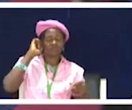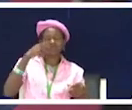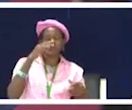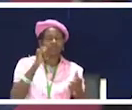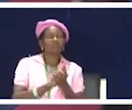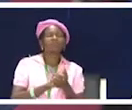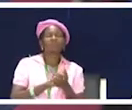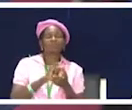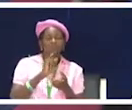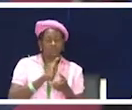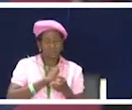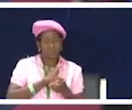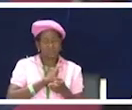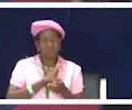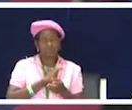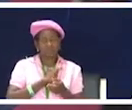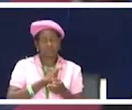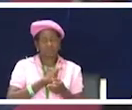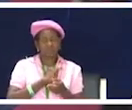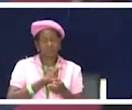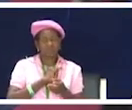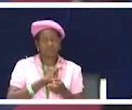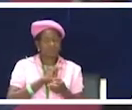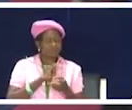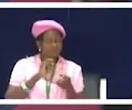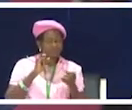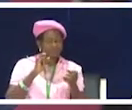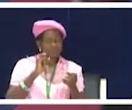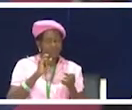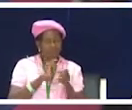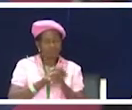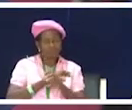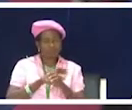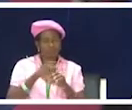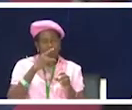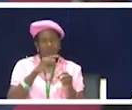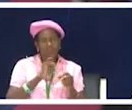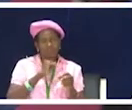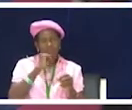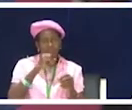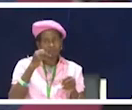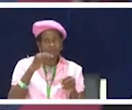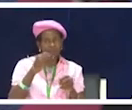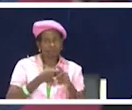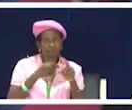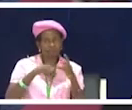I am not sent but unto the household of Israel.